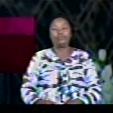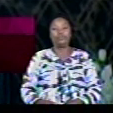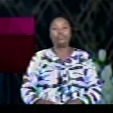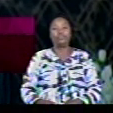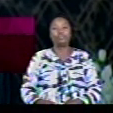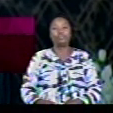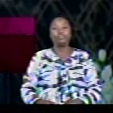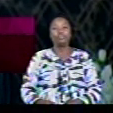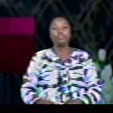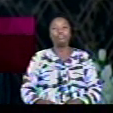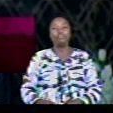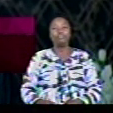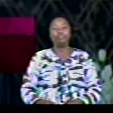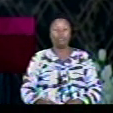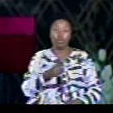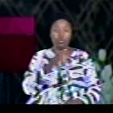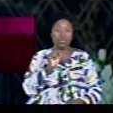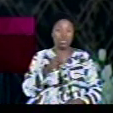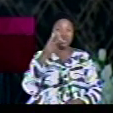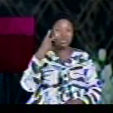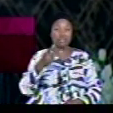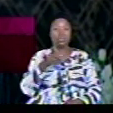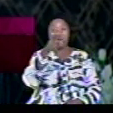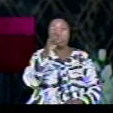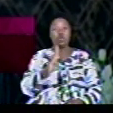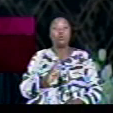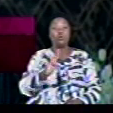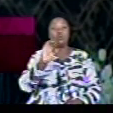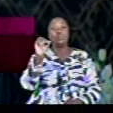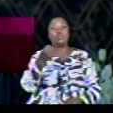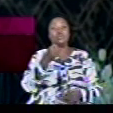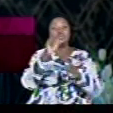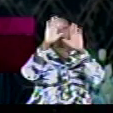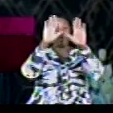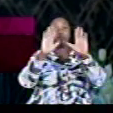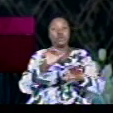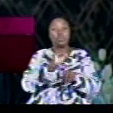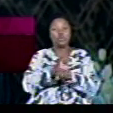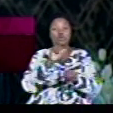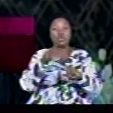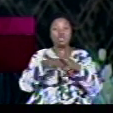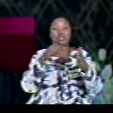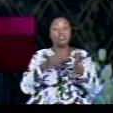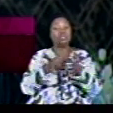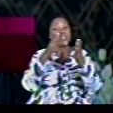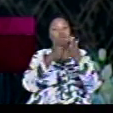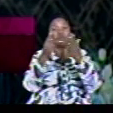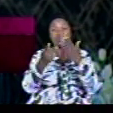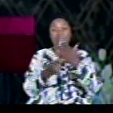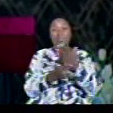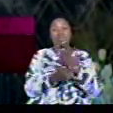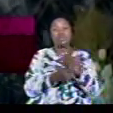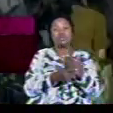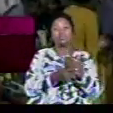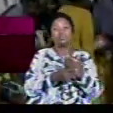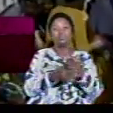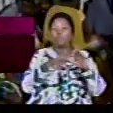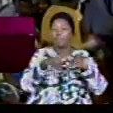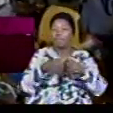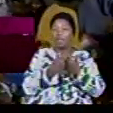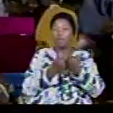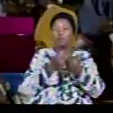You can see God's miracle in this crusade. how God has